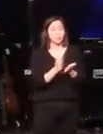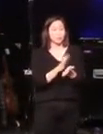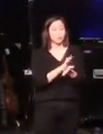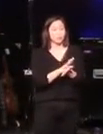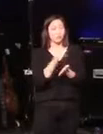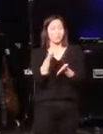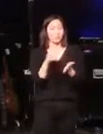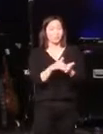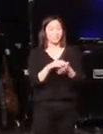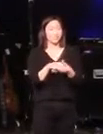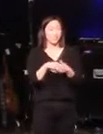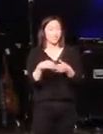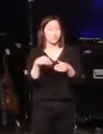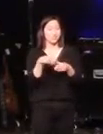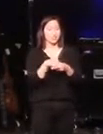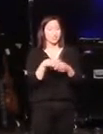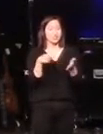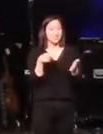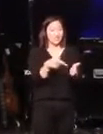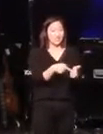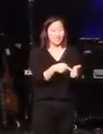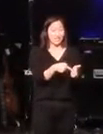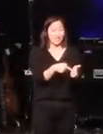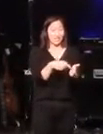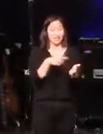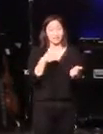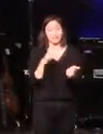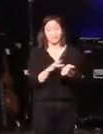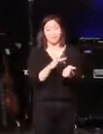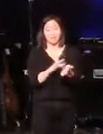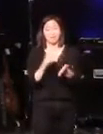in debt that I paid off in 3 months and was done.